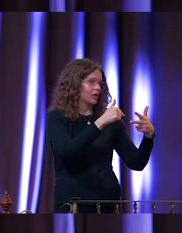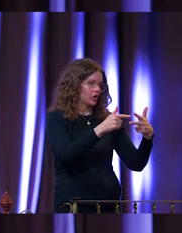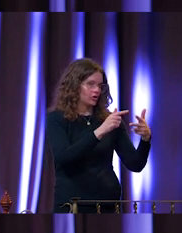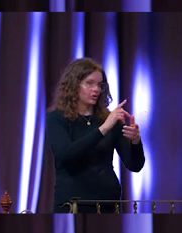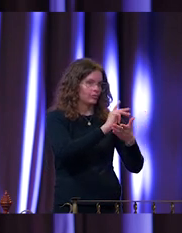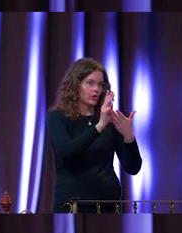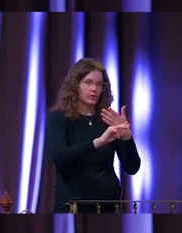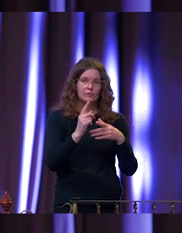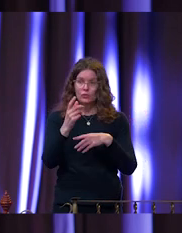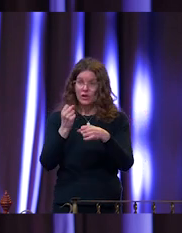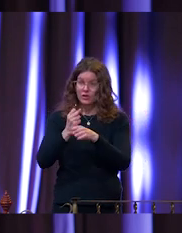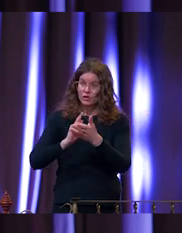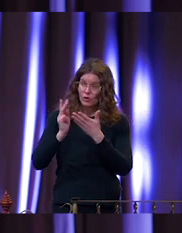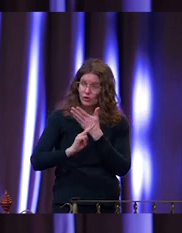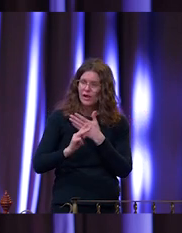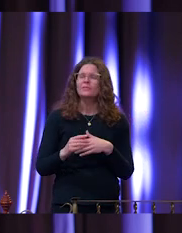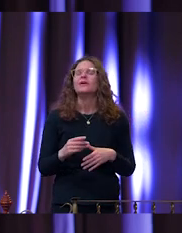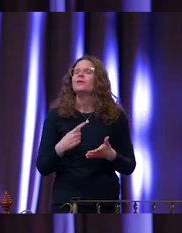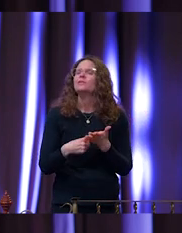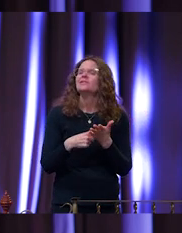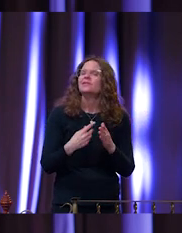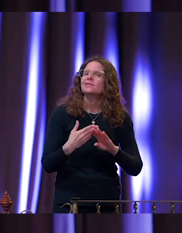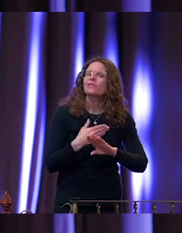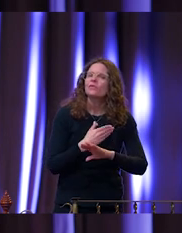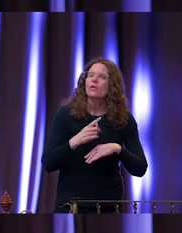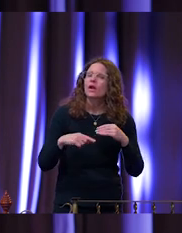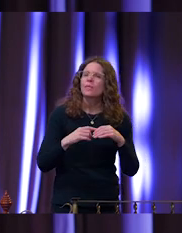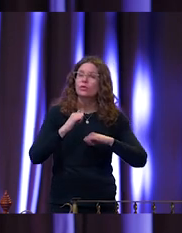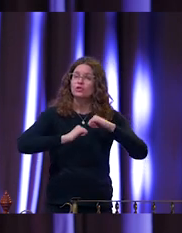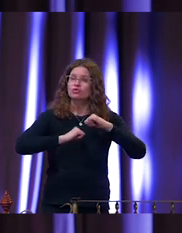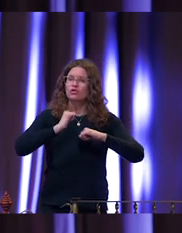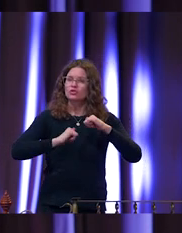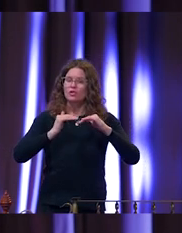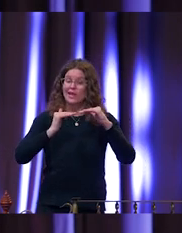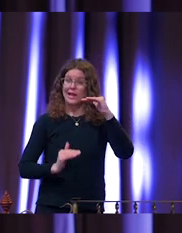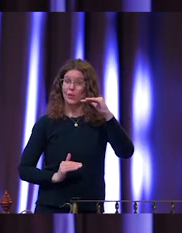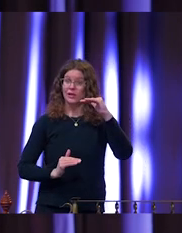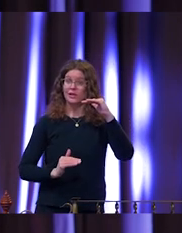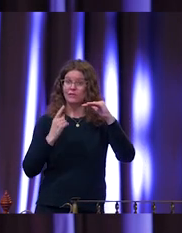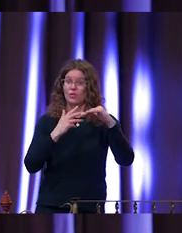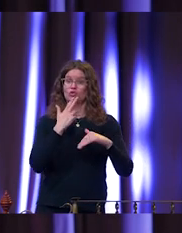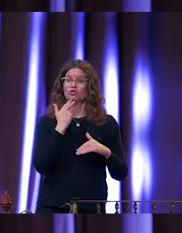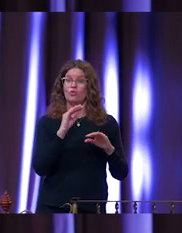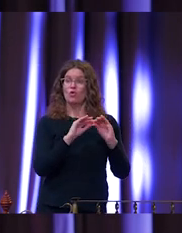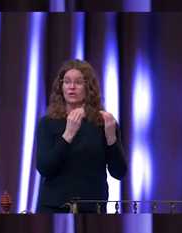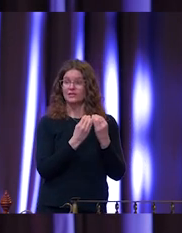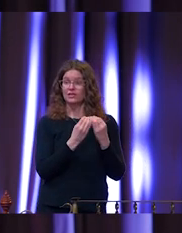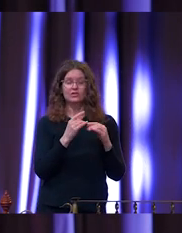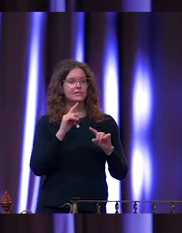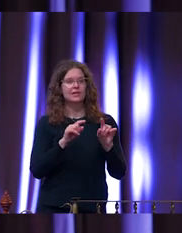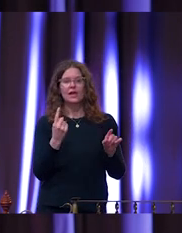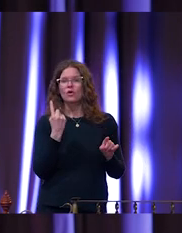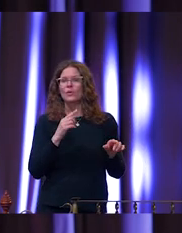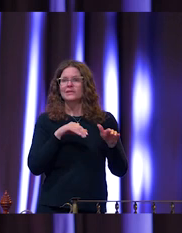a little bit to what we were speaking about earlier about the kind of structural inequity of small organizations not always being able to access